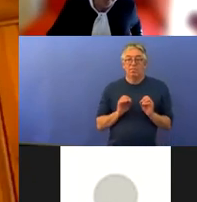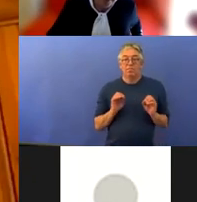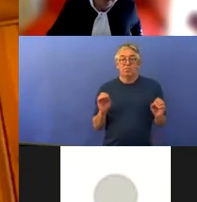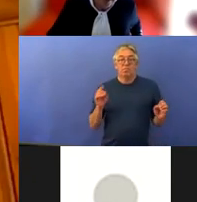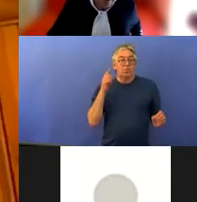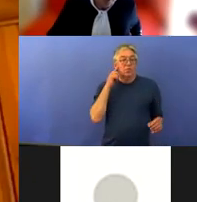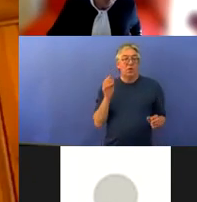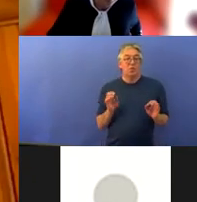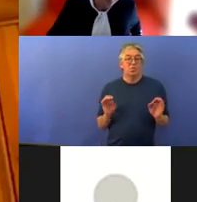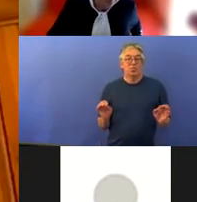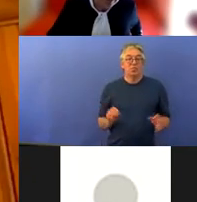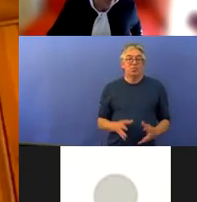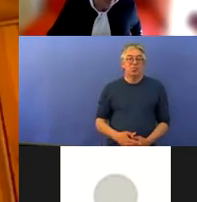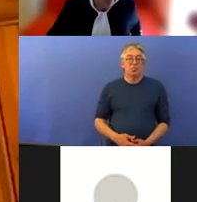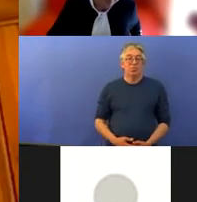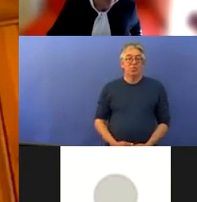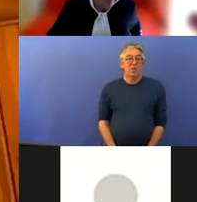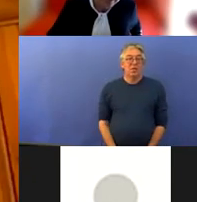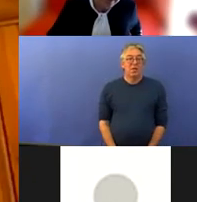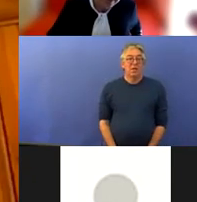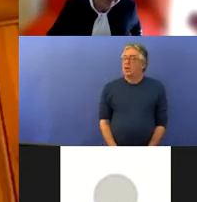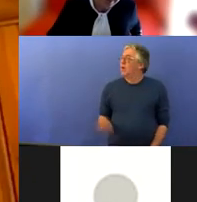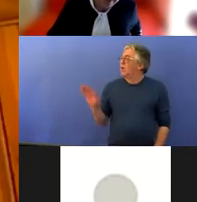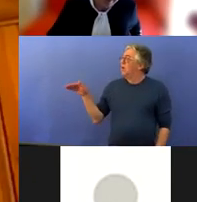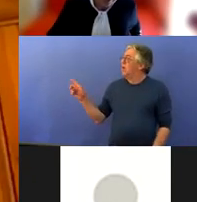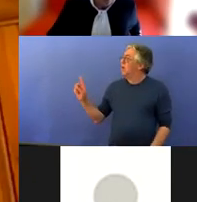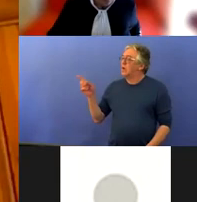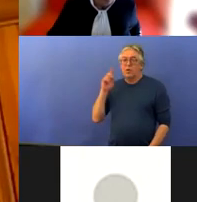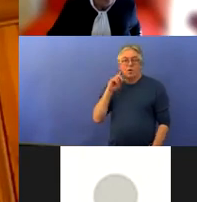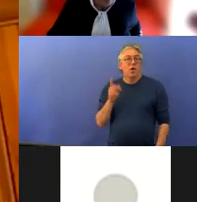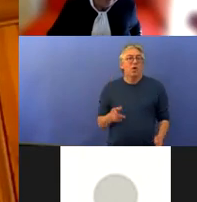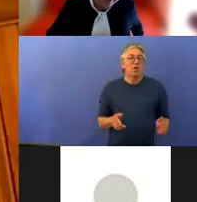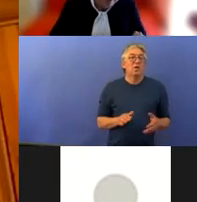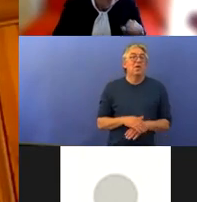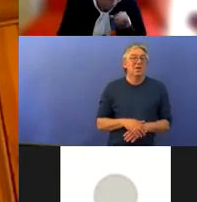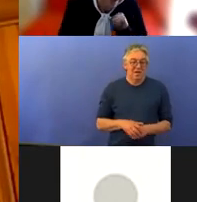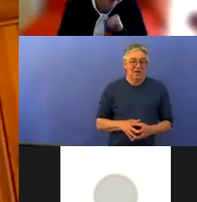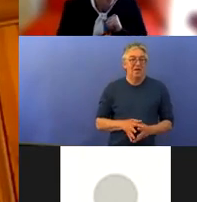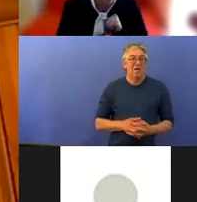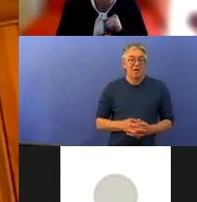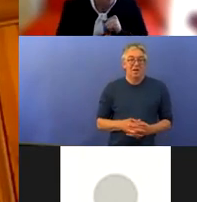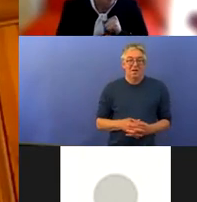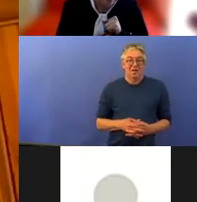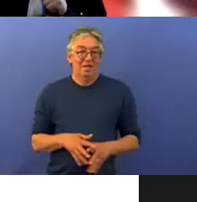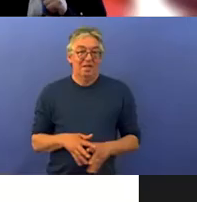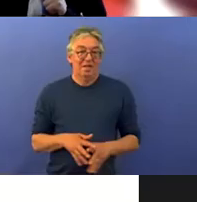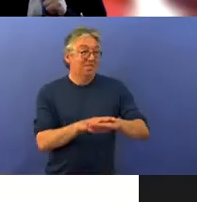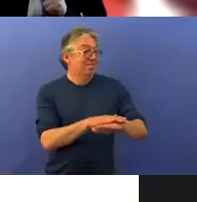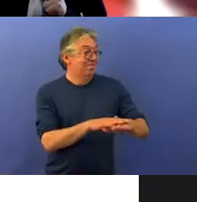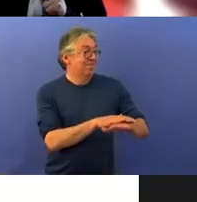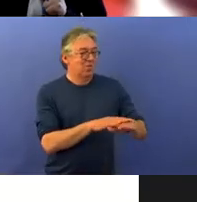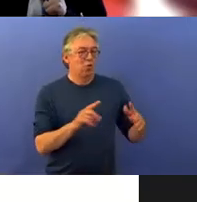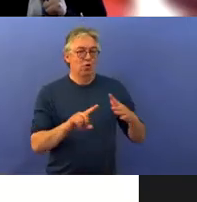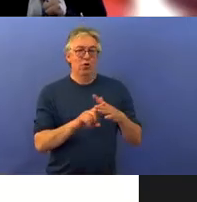You missed the sound. Sorry, I cannot join you. Oh, sorry, let me